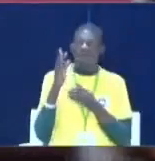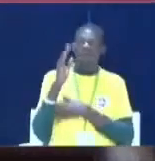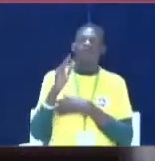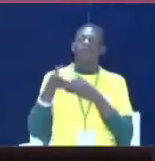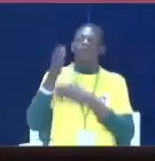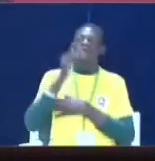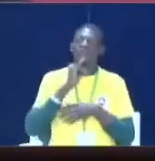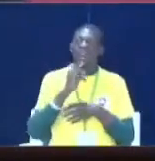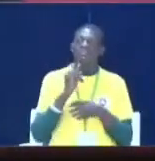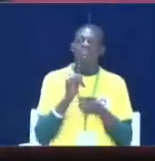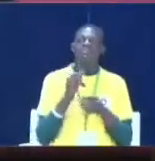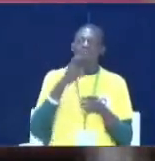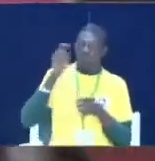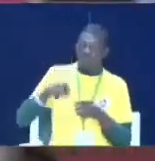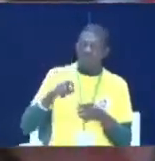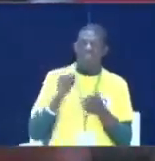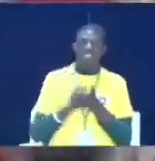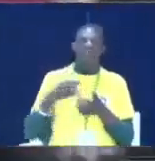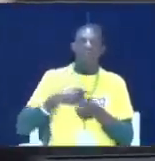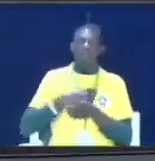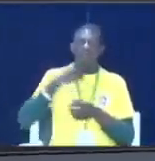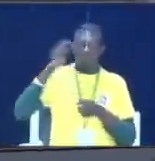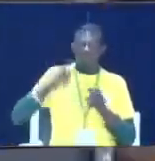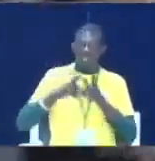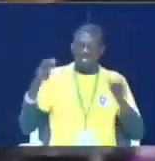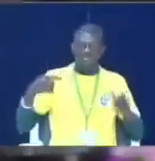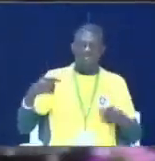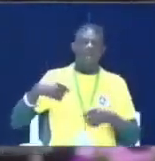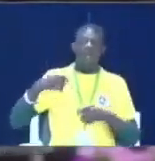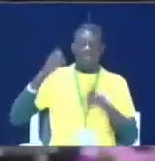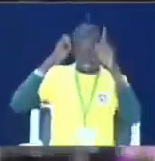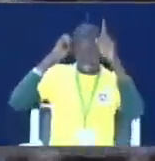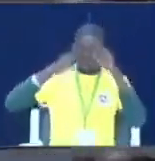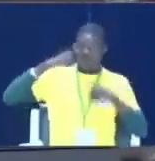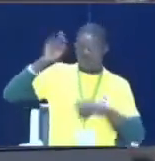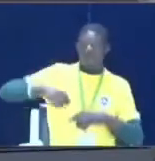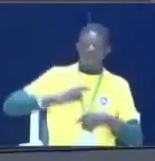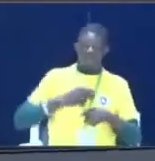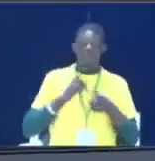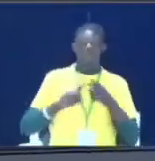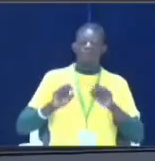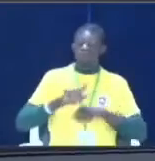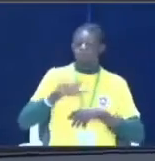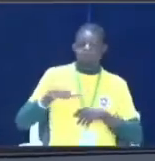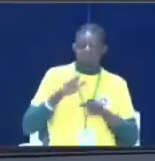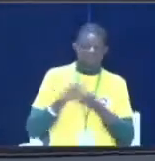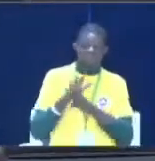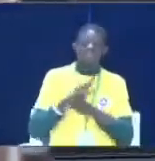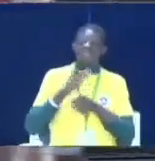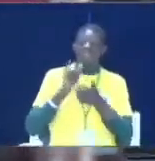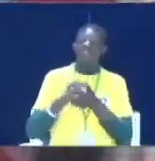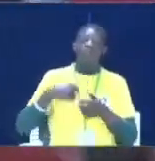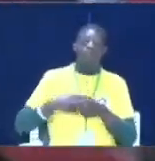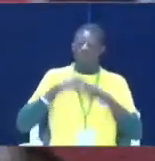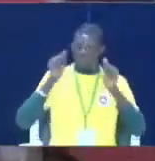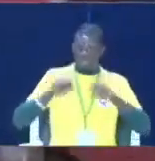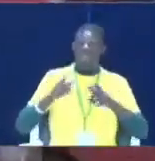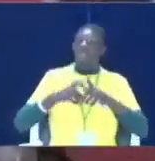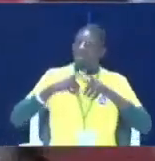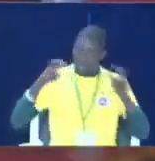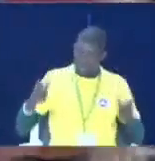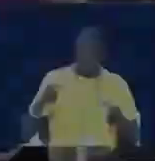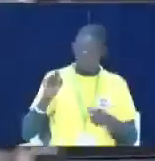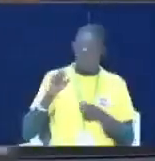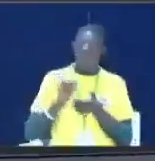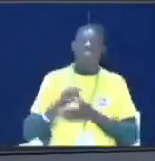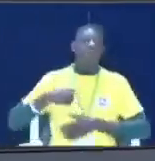God insists that we enlarge. He commanded us to be fruitful, to replenish, so that we can enlarge,